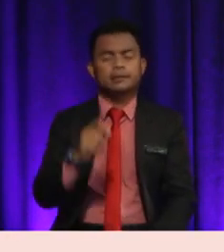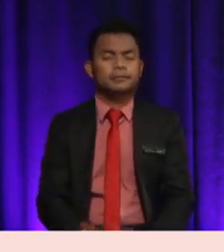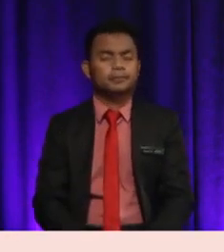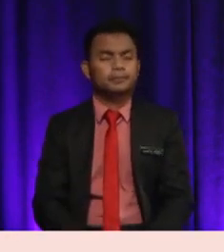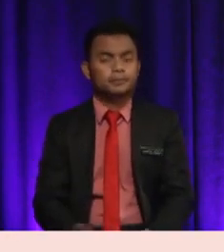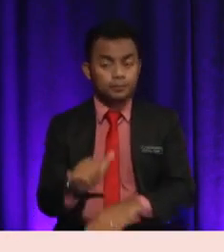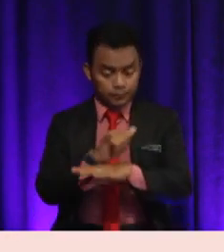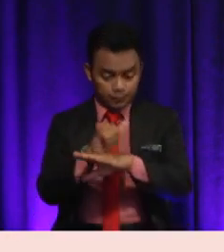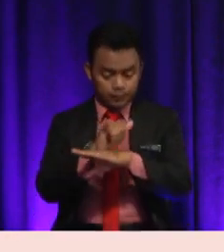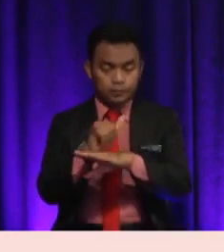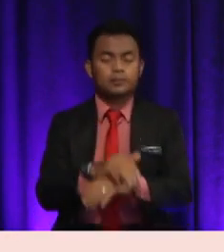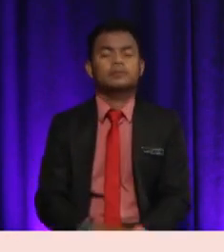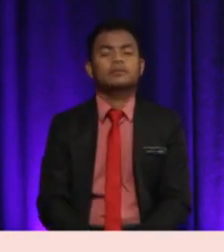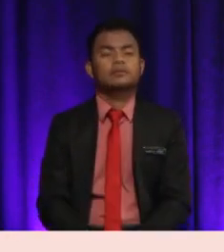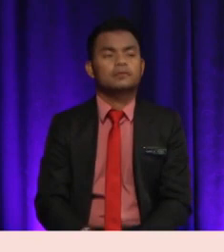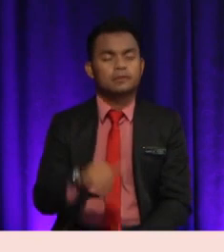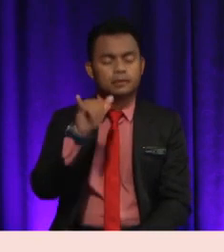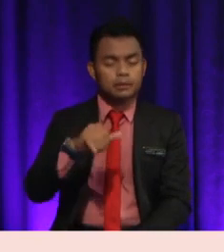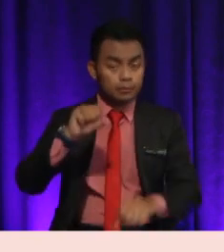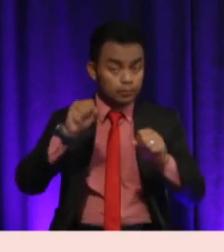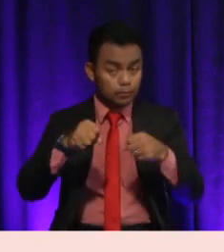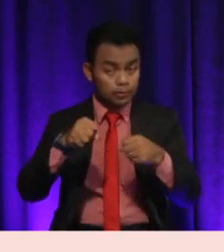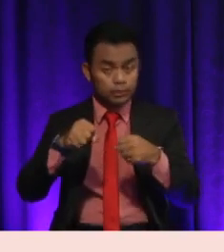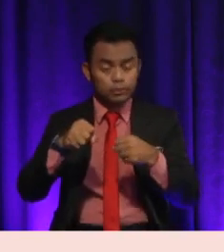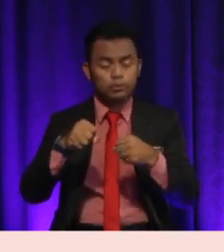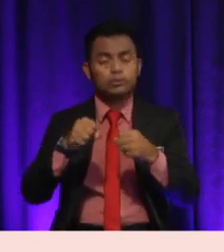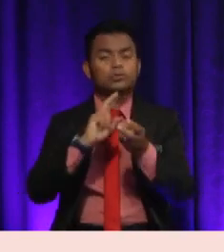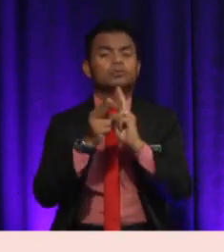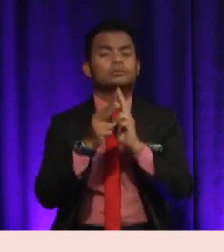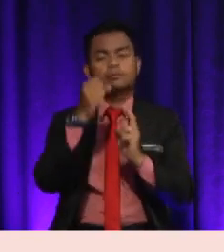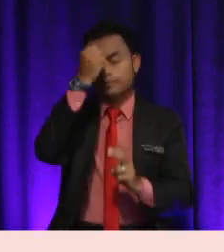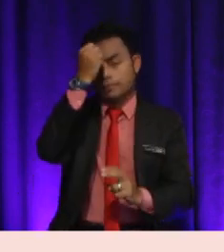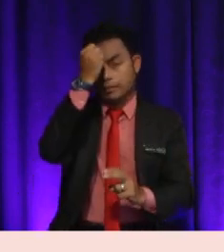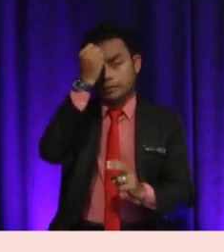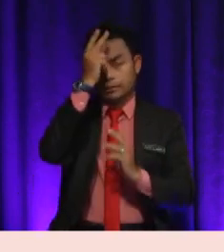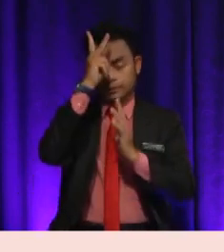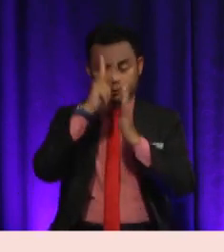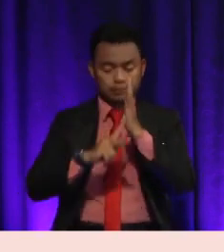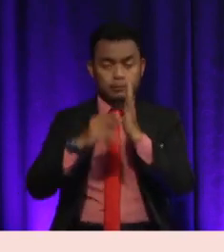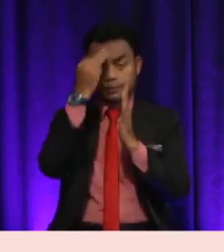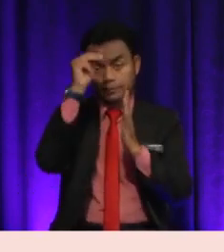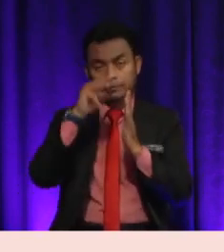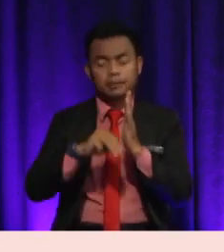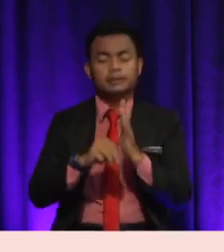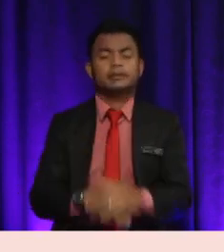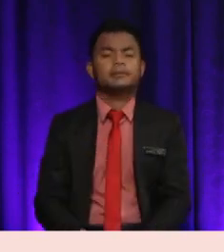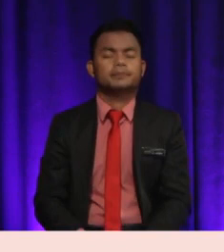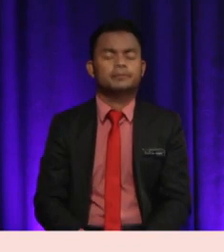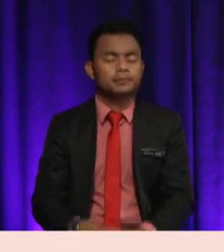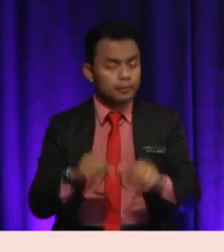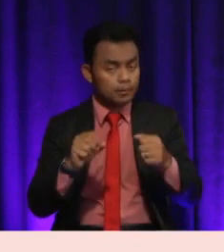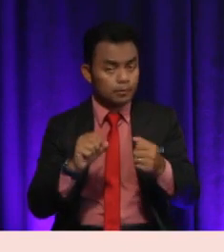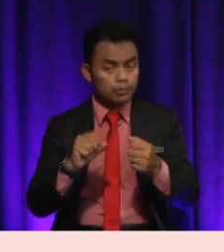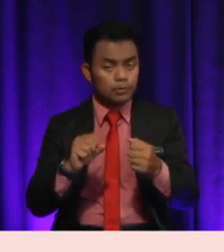the best way to sharpen one's skills. By taking as much pictures as she can, she's able to learn more about the tips and tricks in